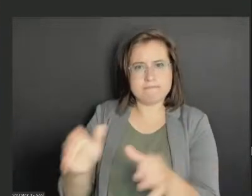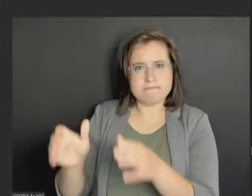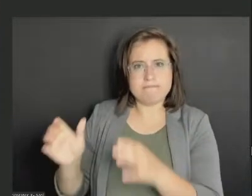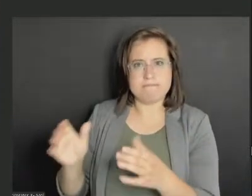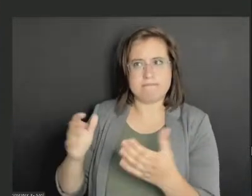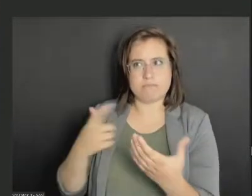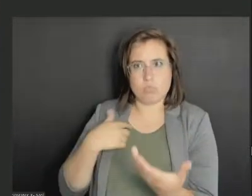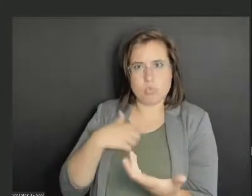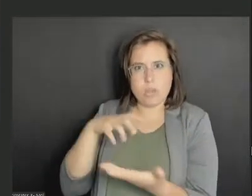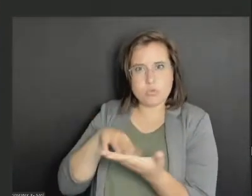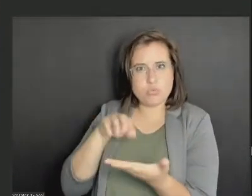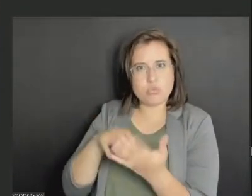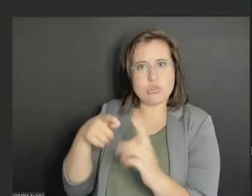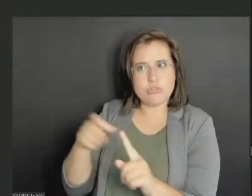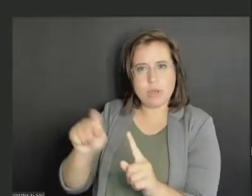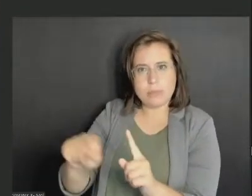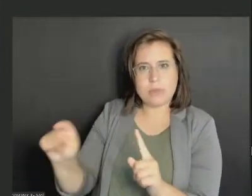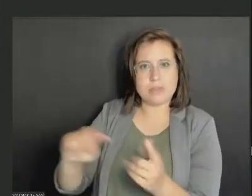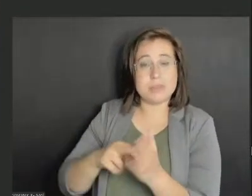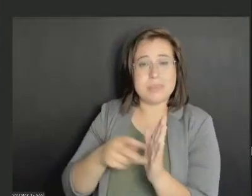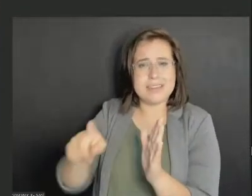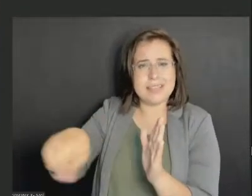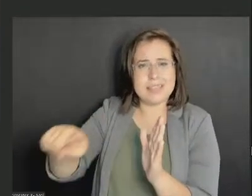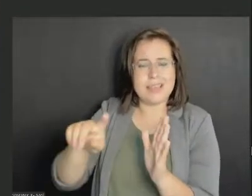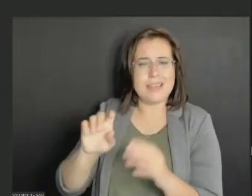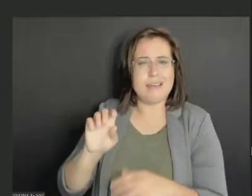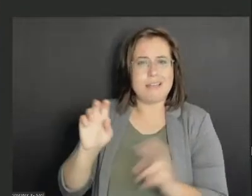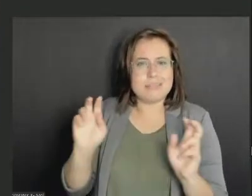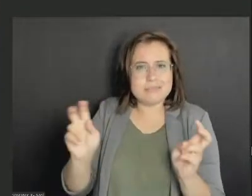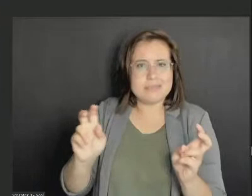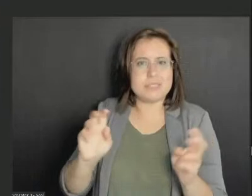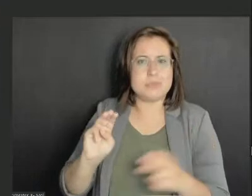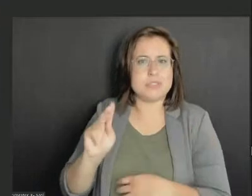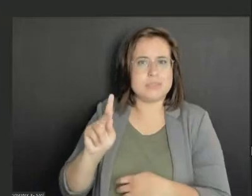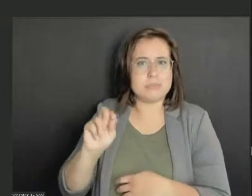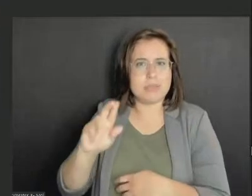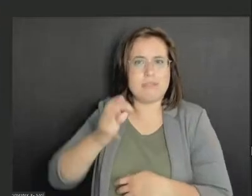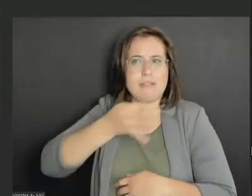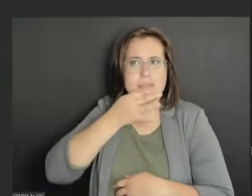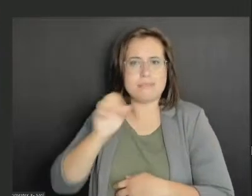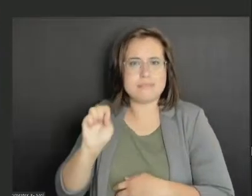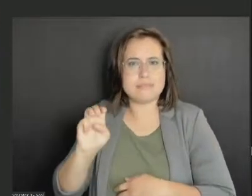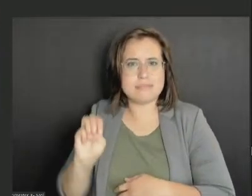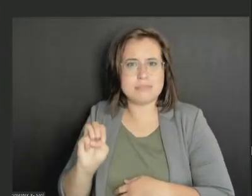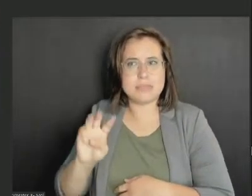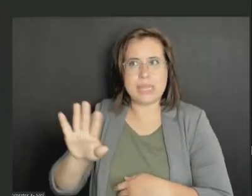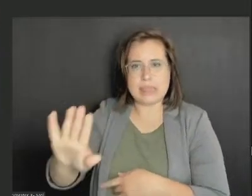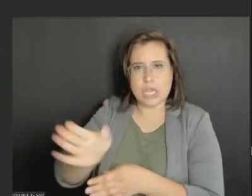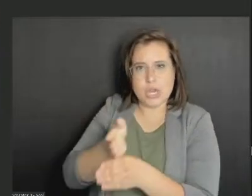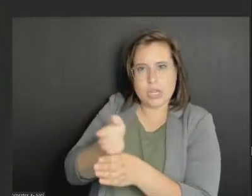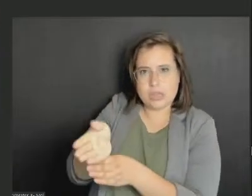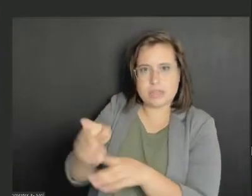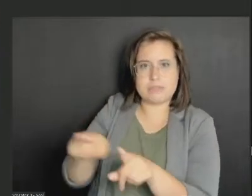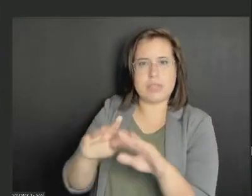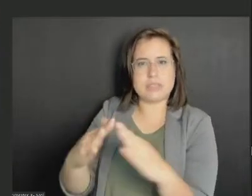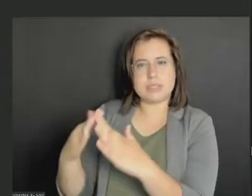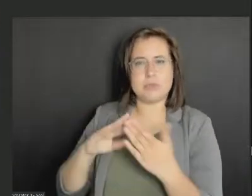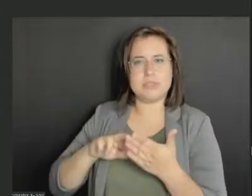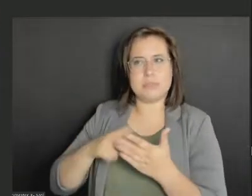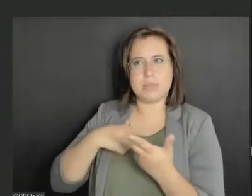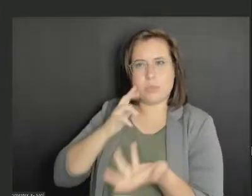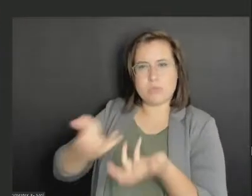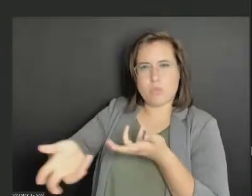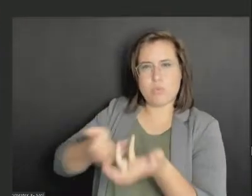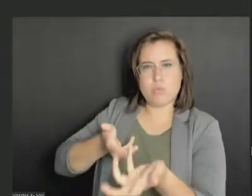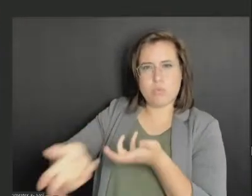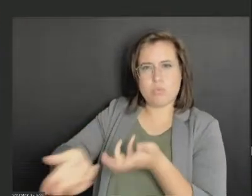from should be seen as subject matter experts in their domain as a community. And so we want to work with communities,